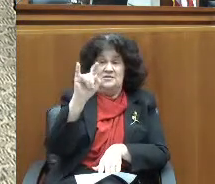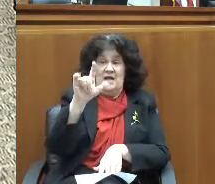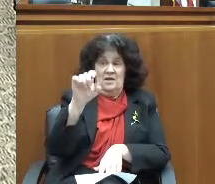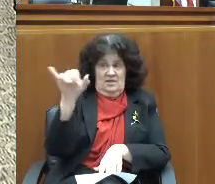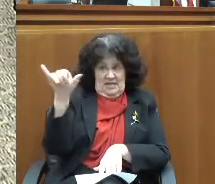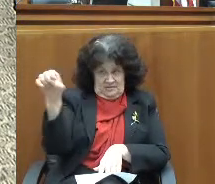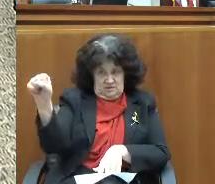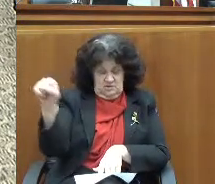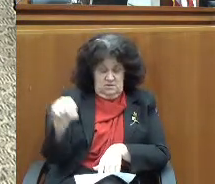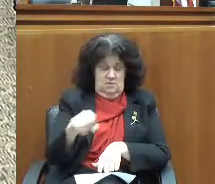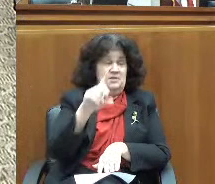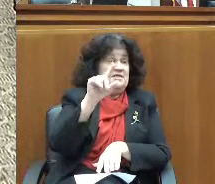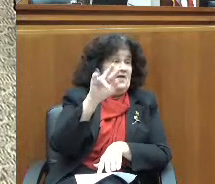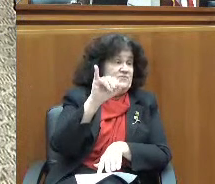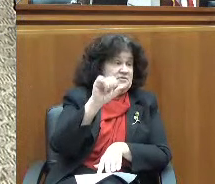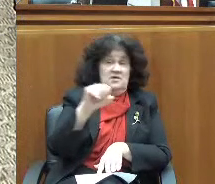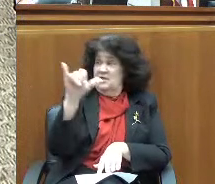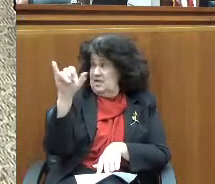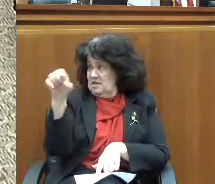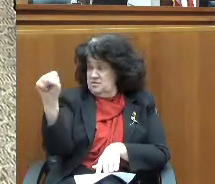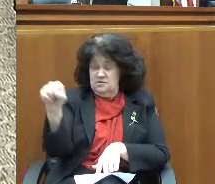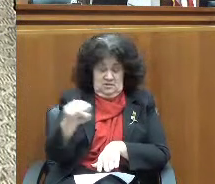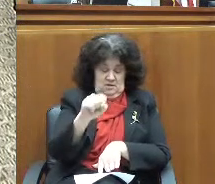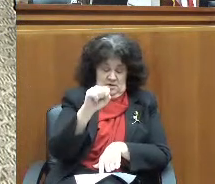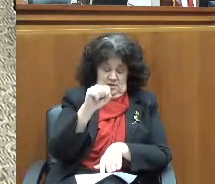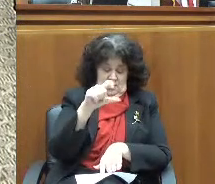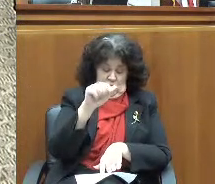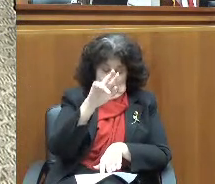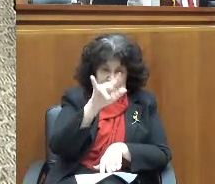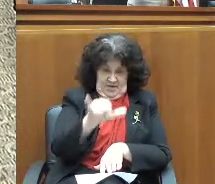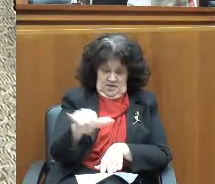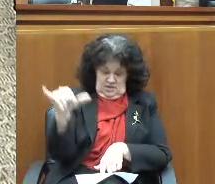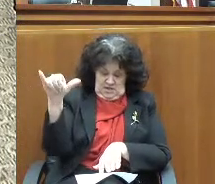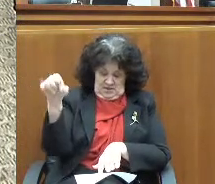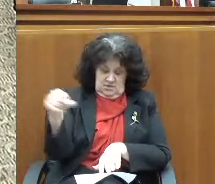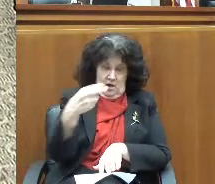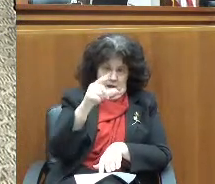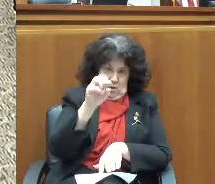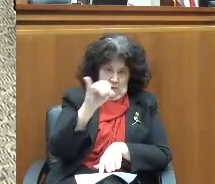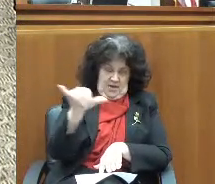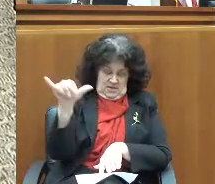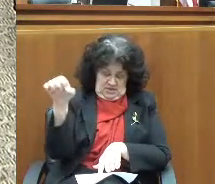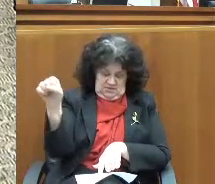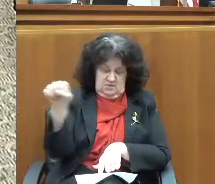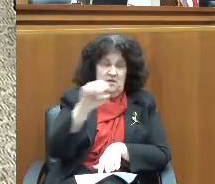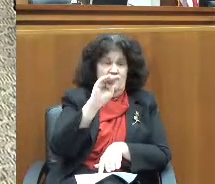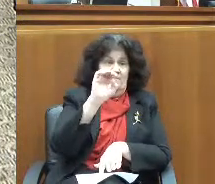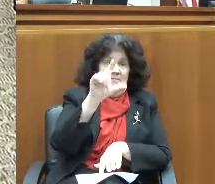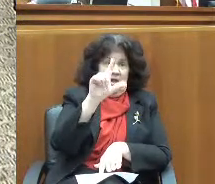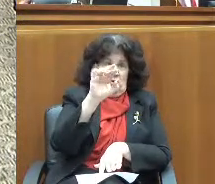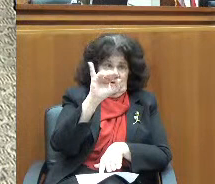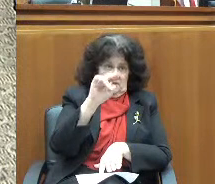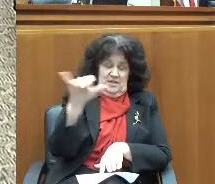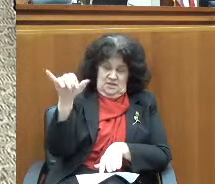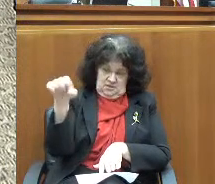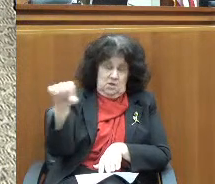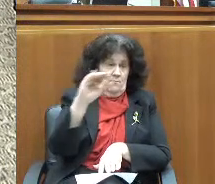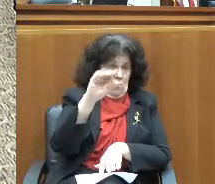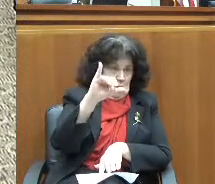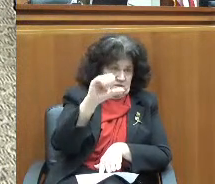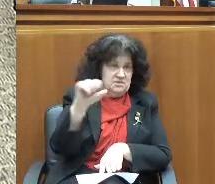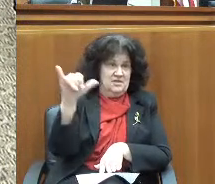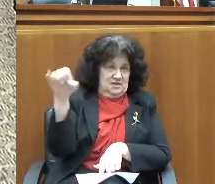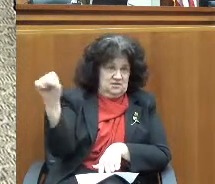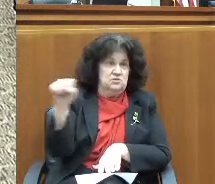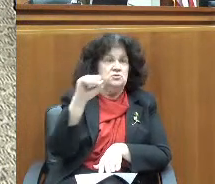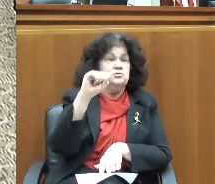Castillo? Yes. Dr. Davis? Yes. Mr. Garvey? Yes. Ms. Holloway? Yes. Mr. Bellery? Yes. Mr. Morris? Yes. Ms.